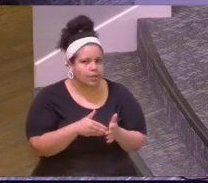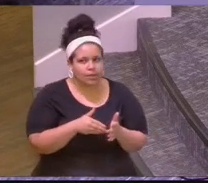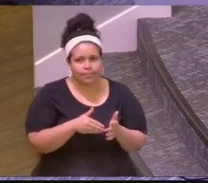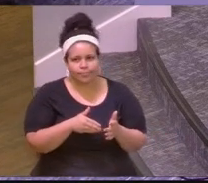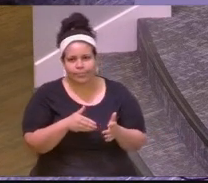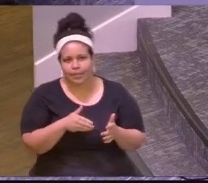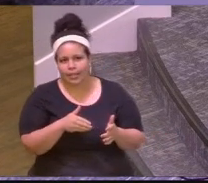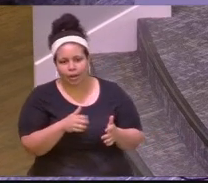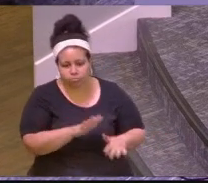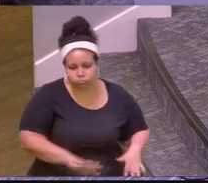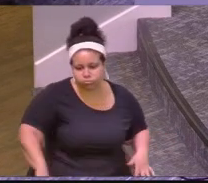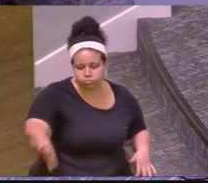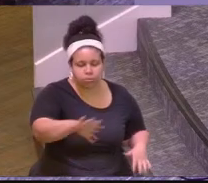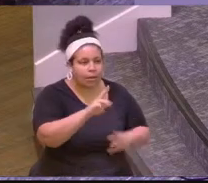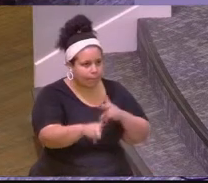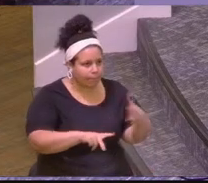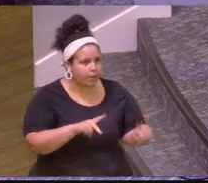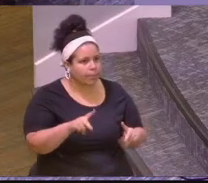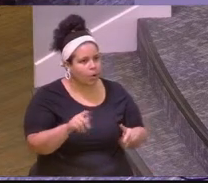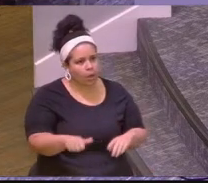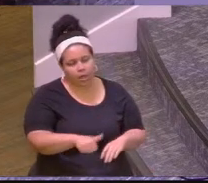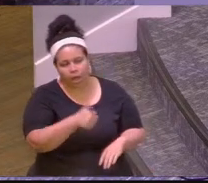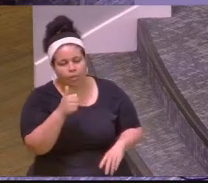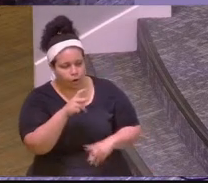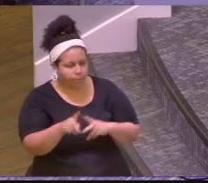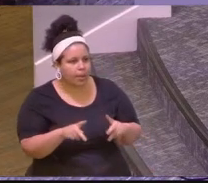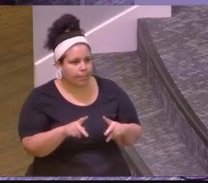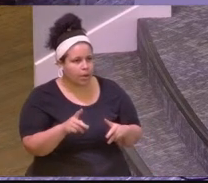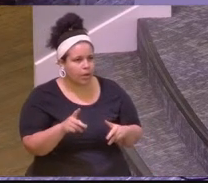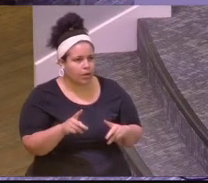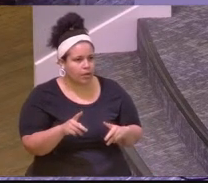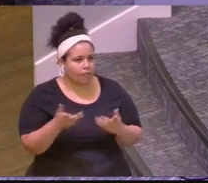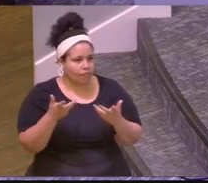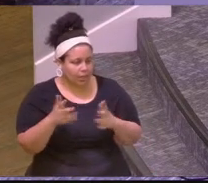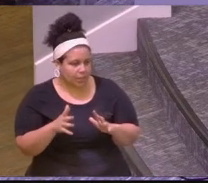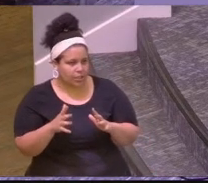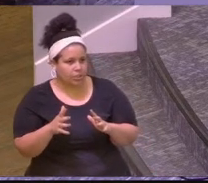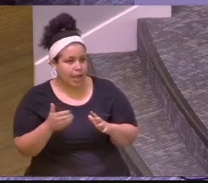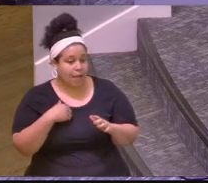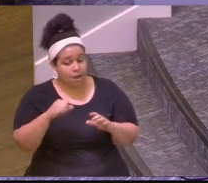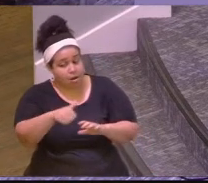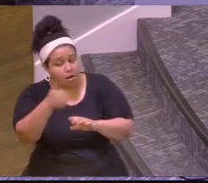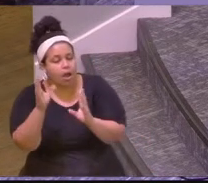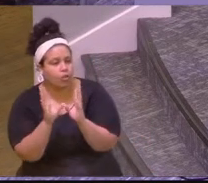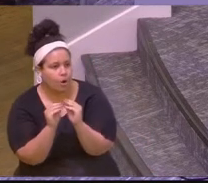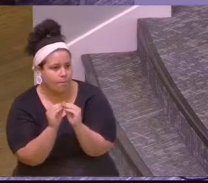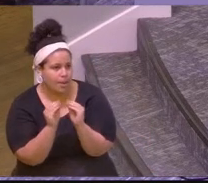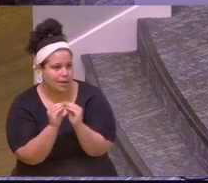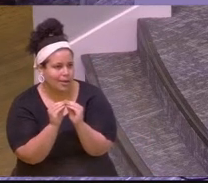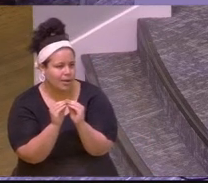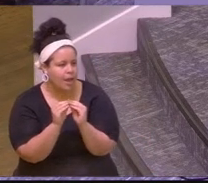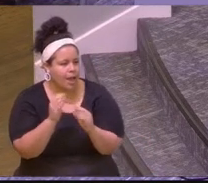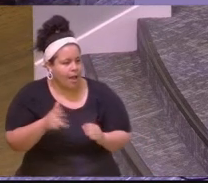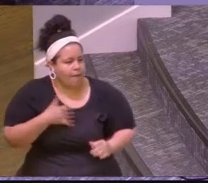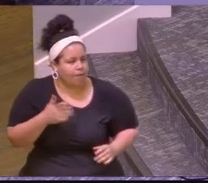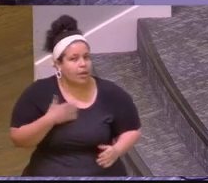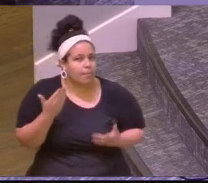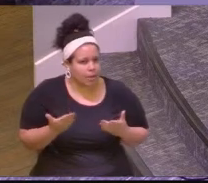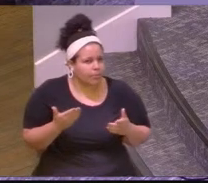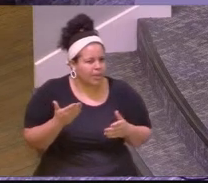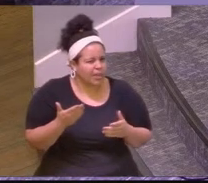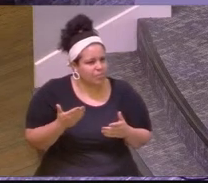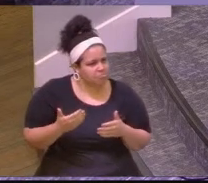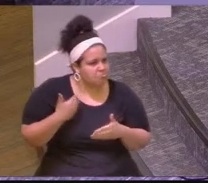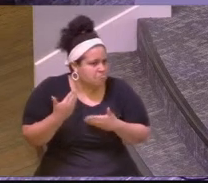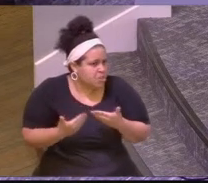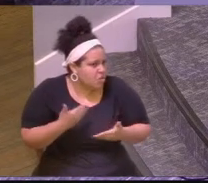you know, other community stakeholders, and then we'll reconvene. And this may take a little bit of time, but I think the time will be worth it. And I also do